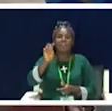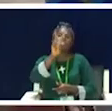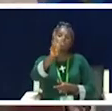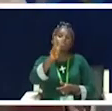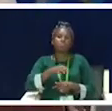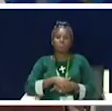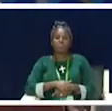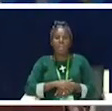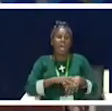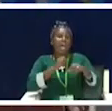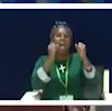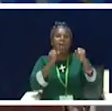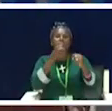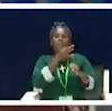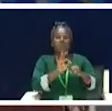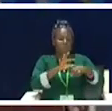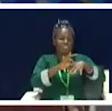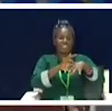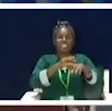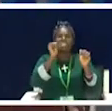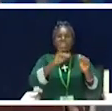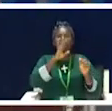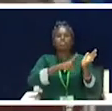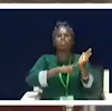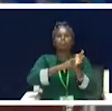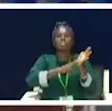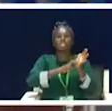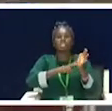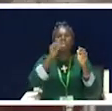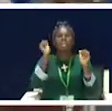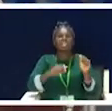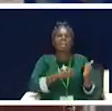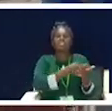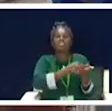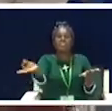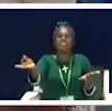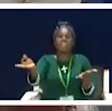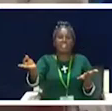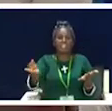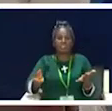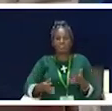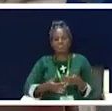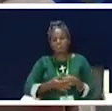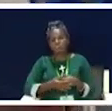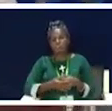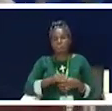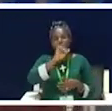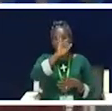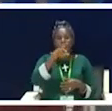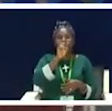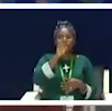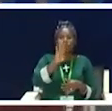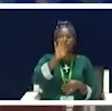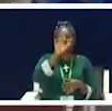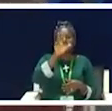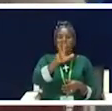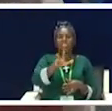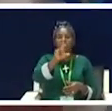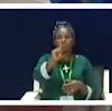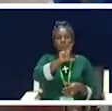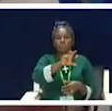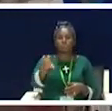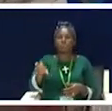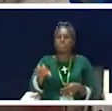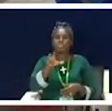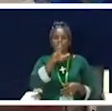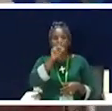weak. Arm of flesh can fail from shoulder. Job 31, 22, arm of flesh